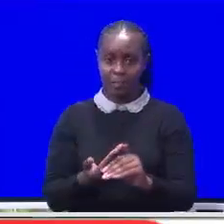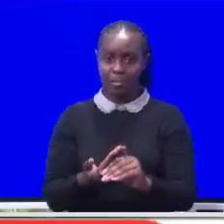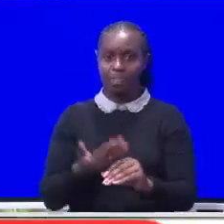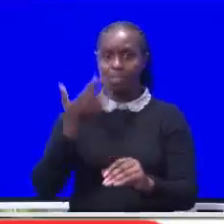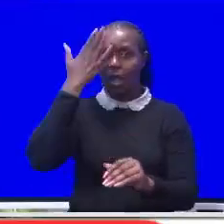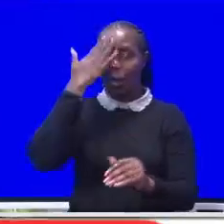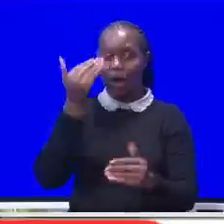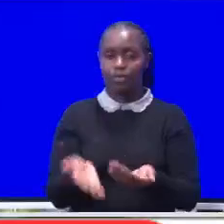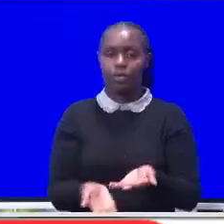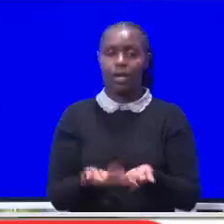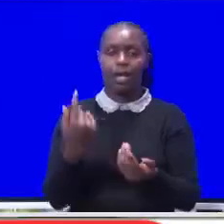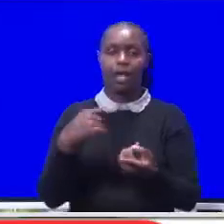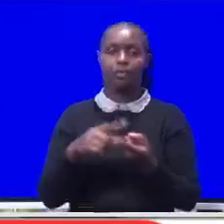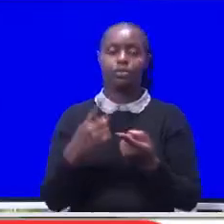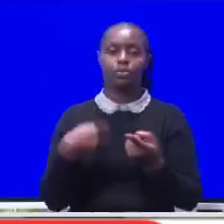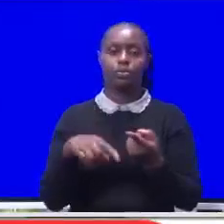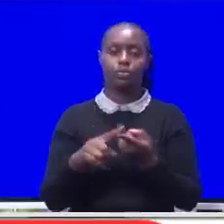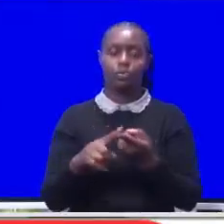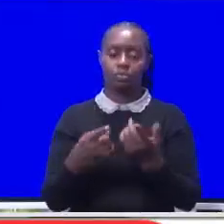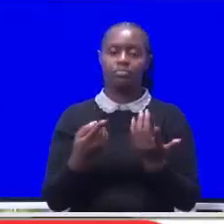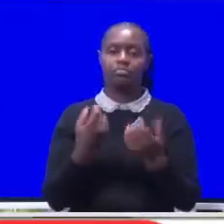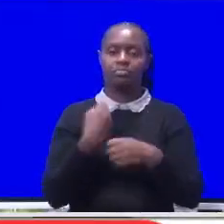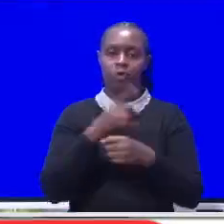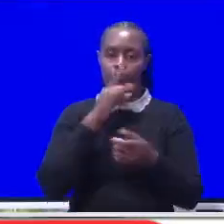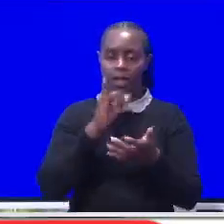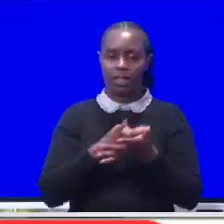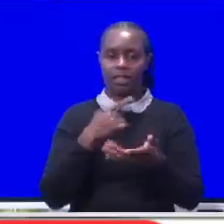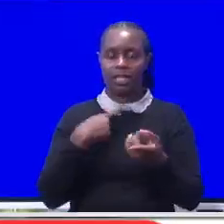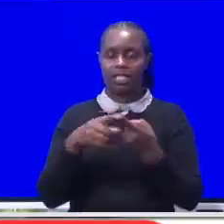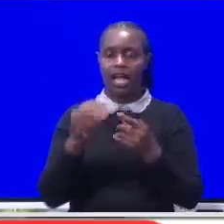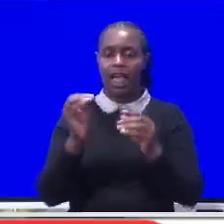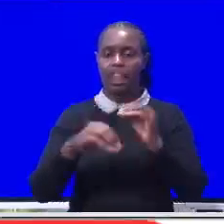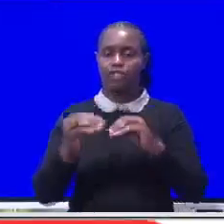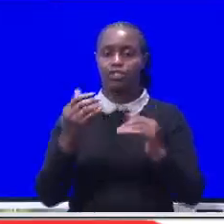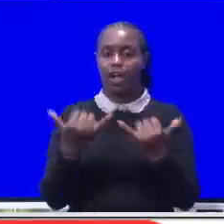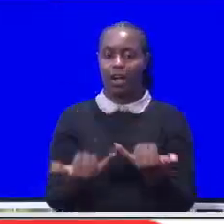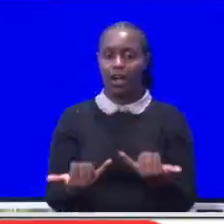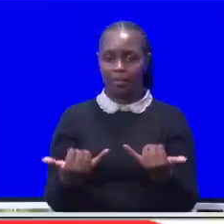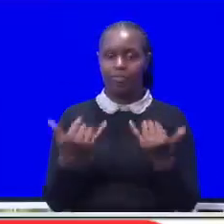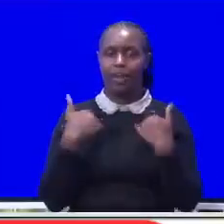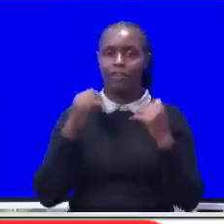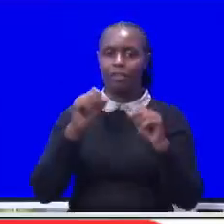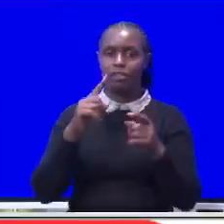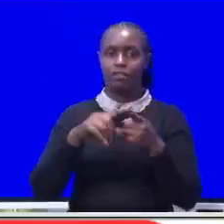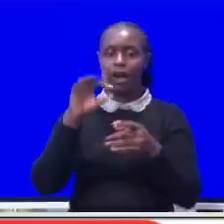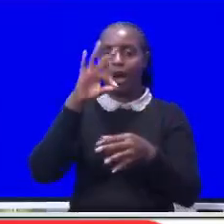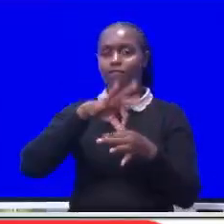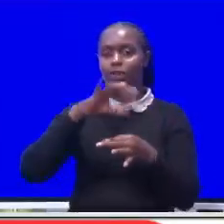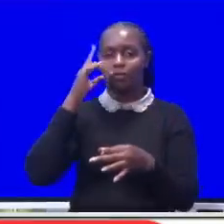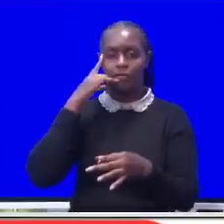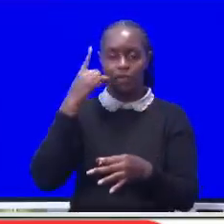to pave the way for a snap election so that Kenyans can elect a new government. IEBC